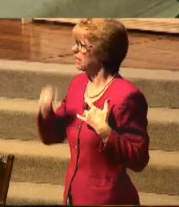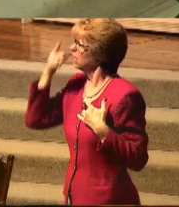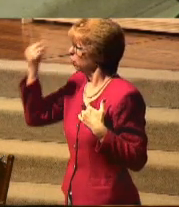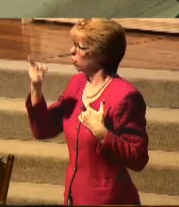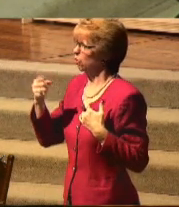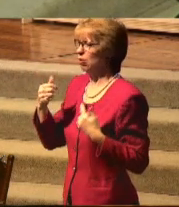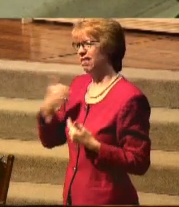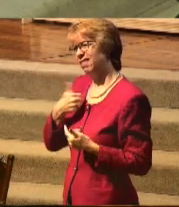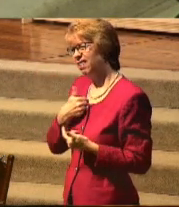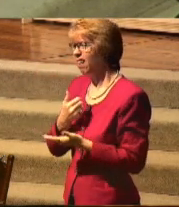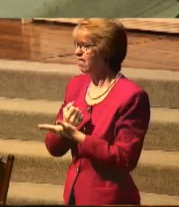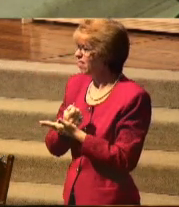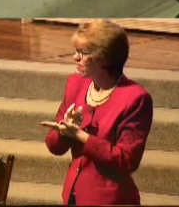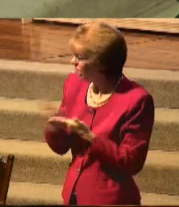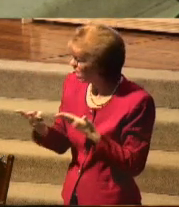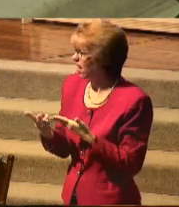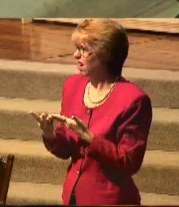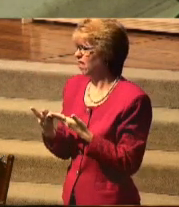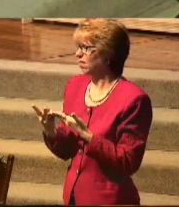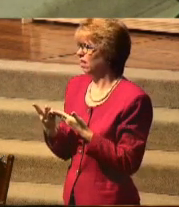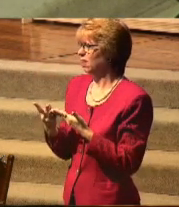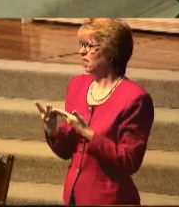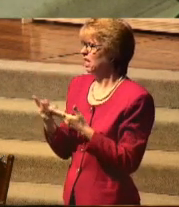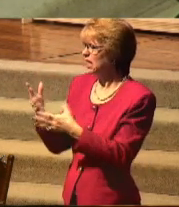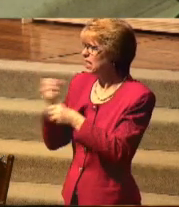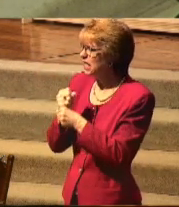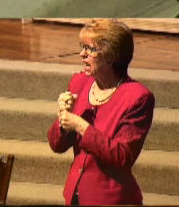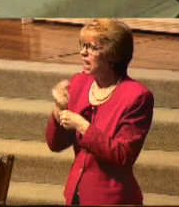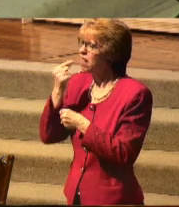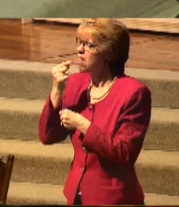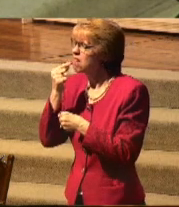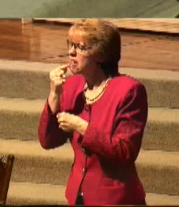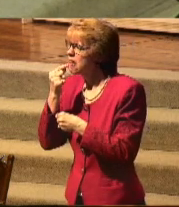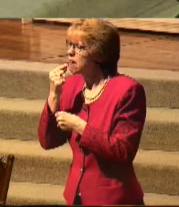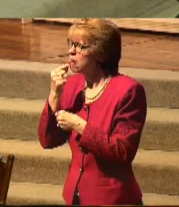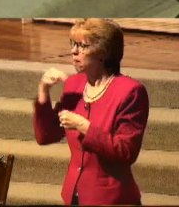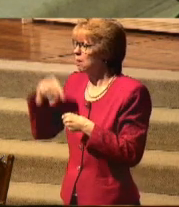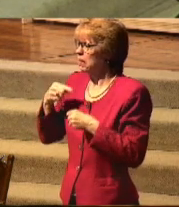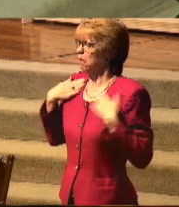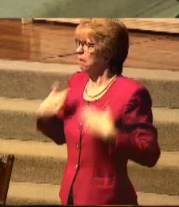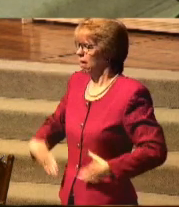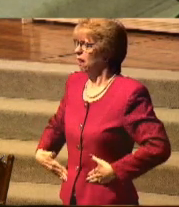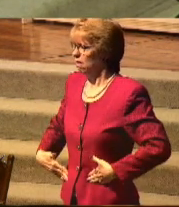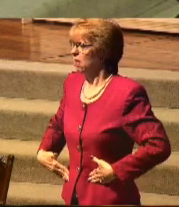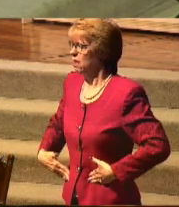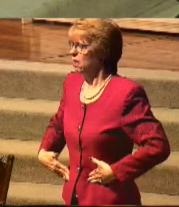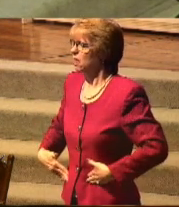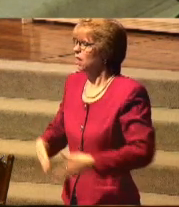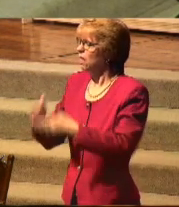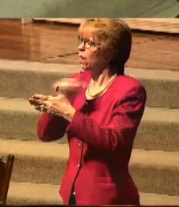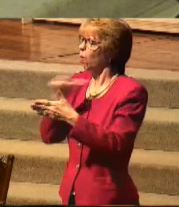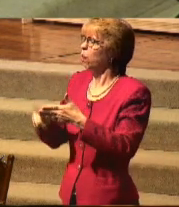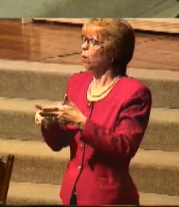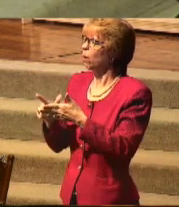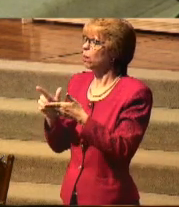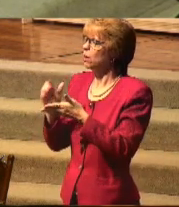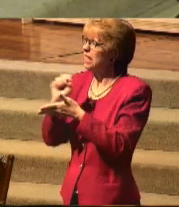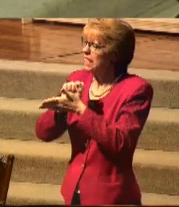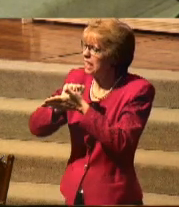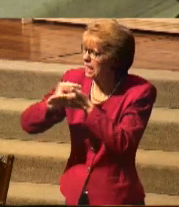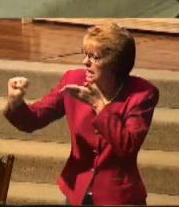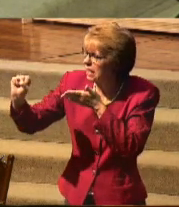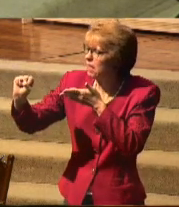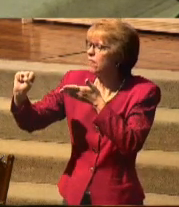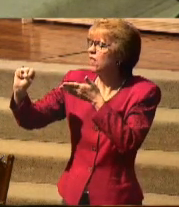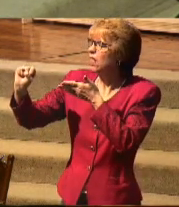Lord. Take these corrupt lips of clay, and Lord, I pray that you would sanctify.